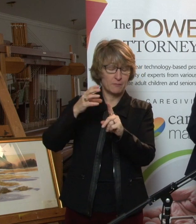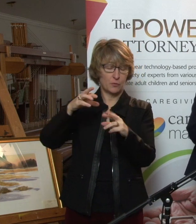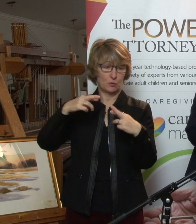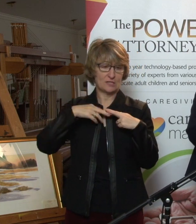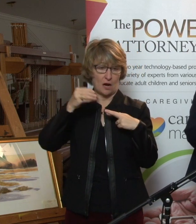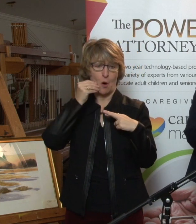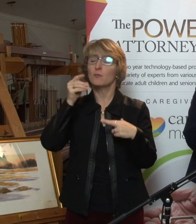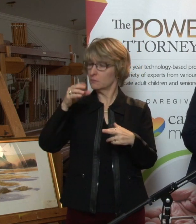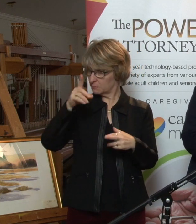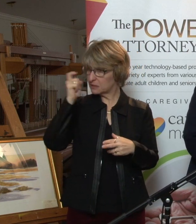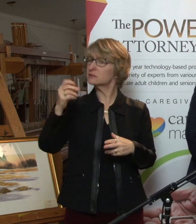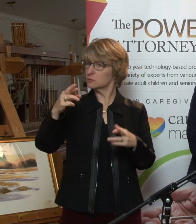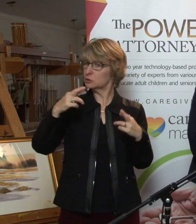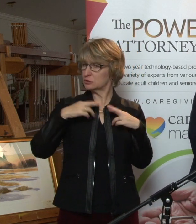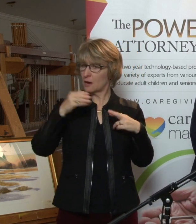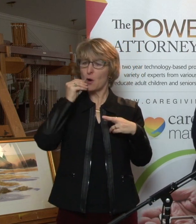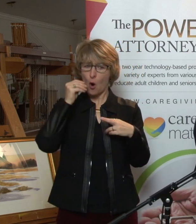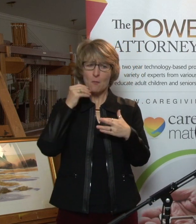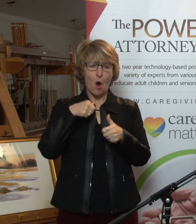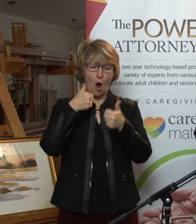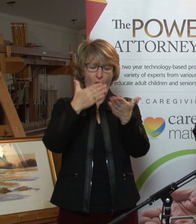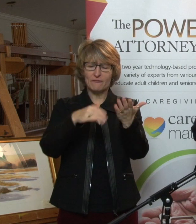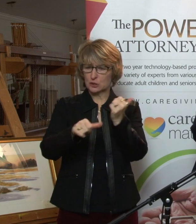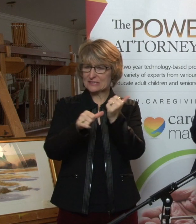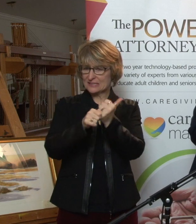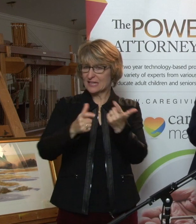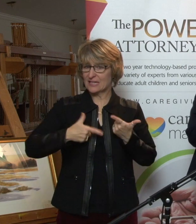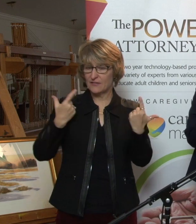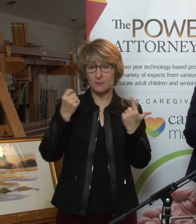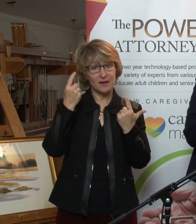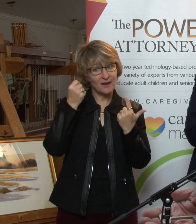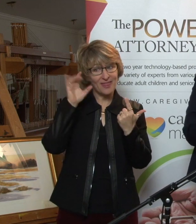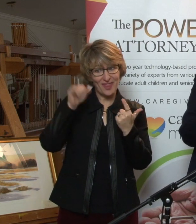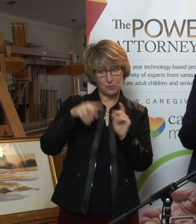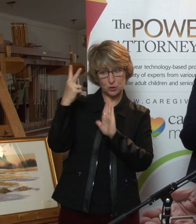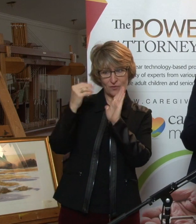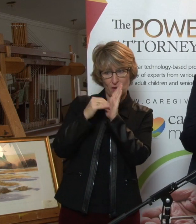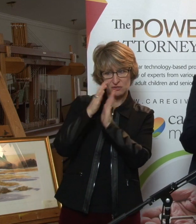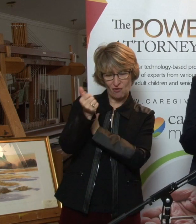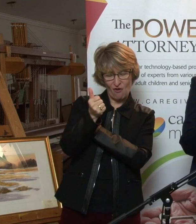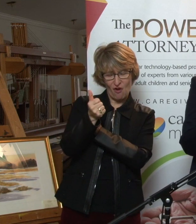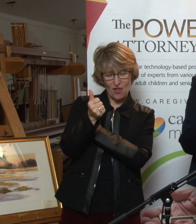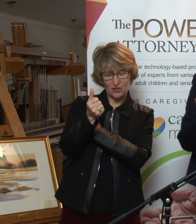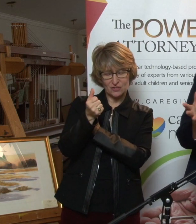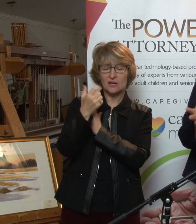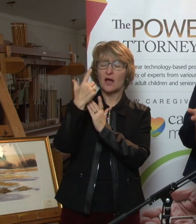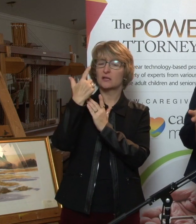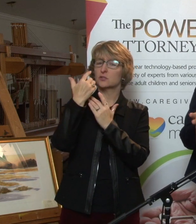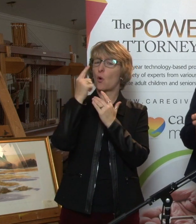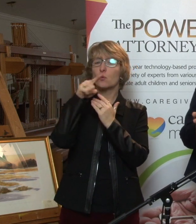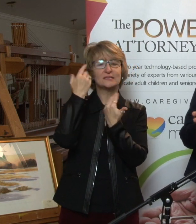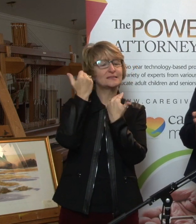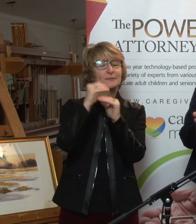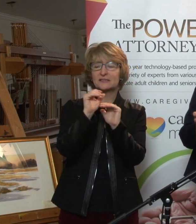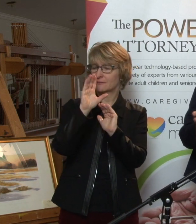they offered at assisted living, but that was like $2,000, but it would only cover like 90 minutes a day. It's